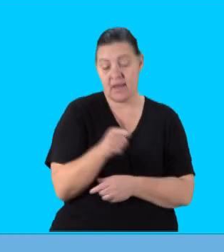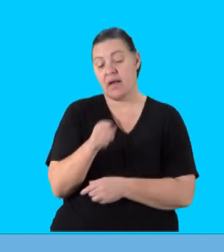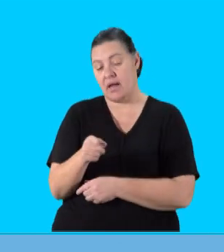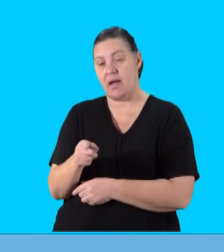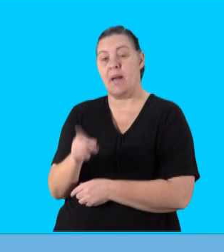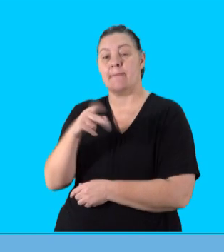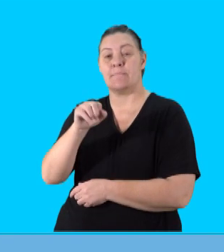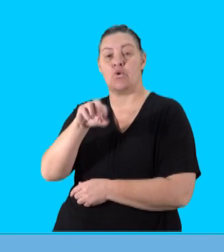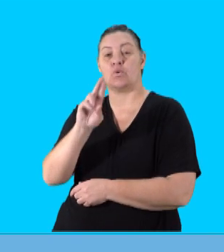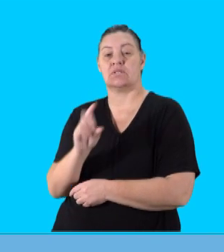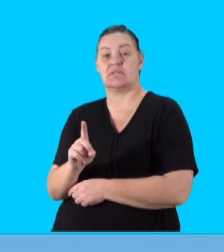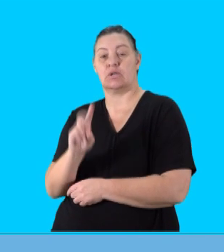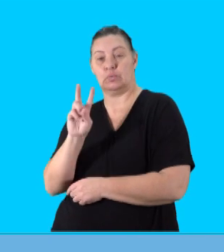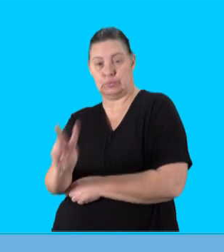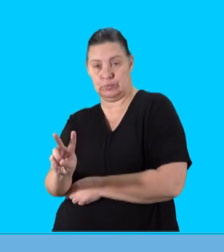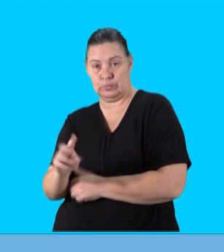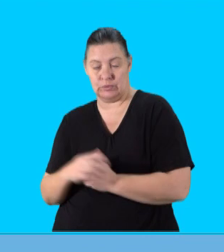period 2.